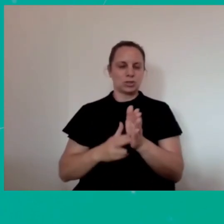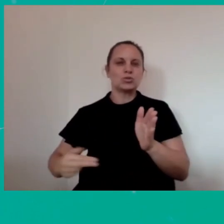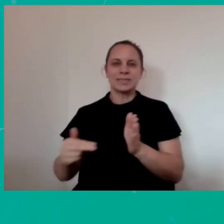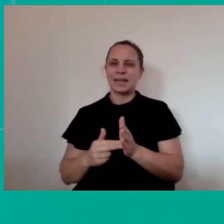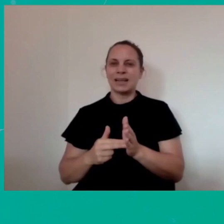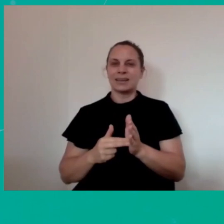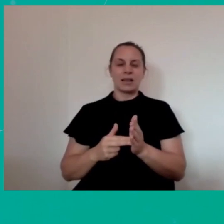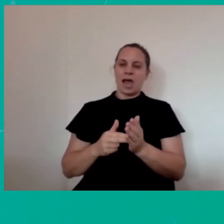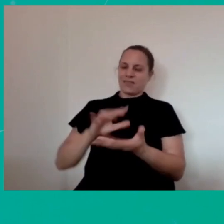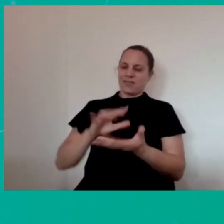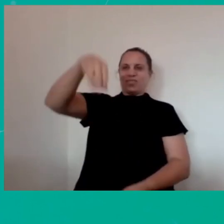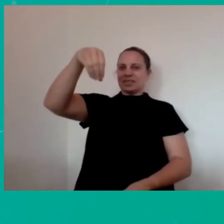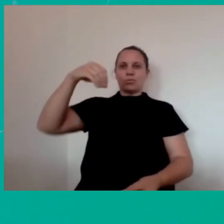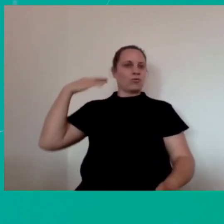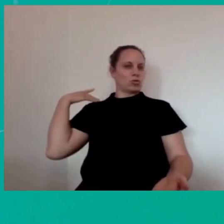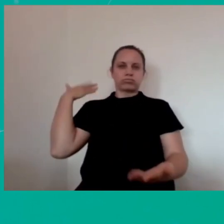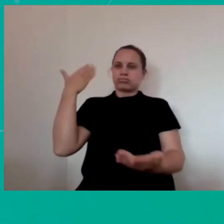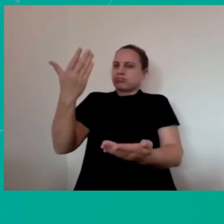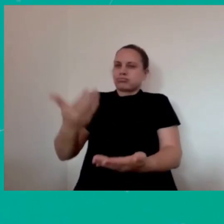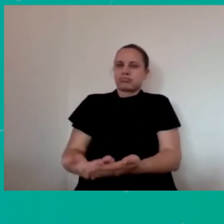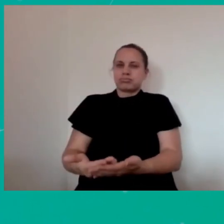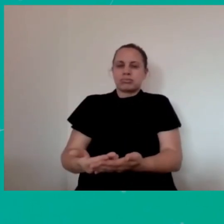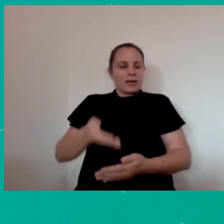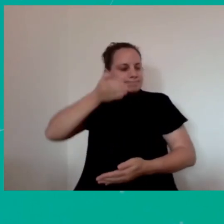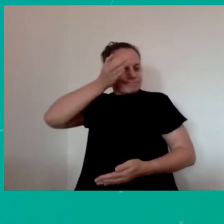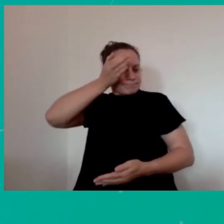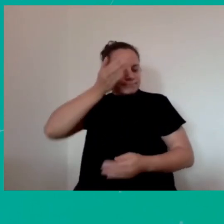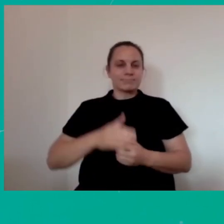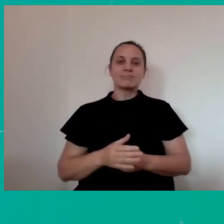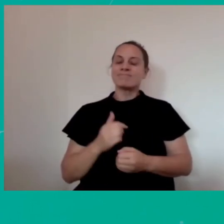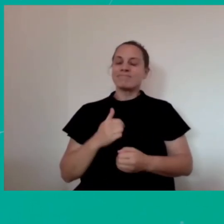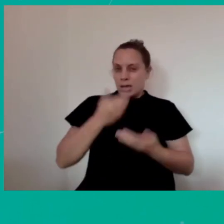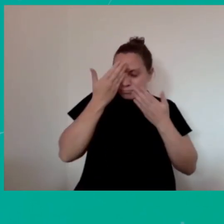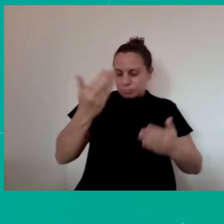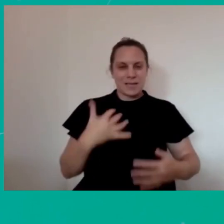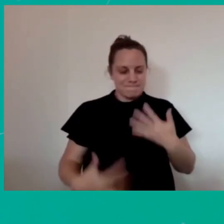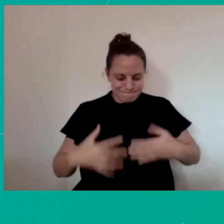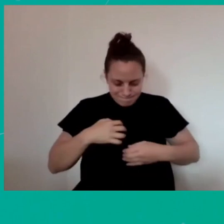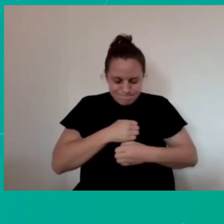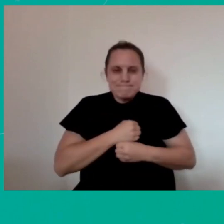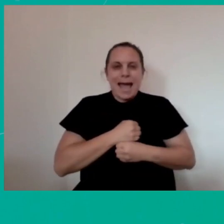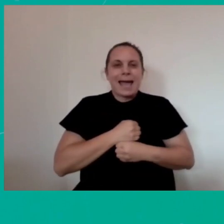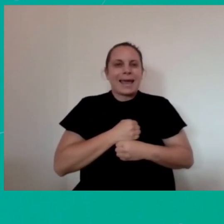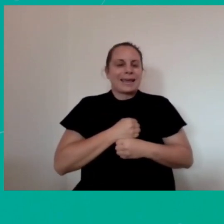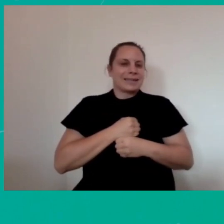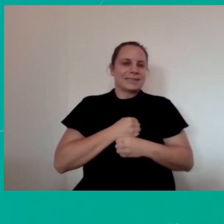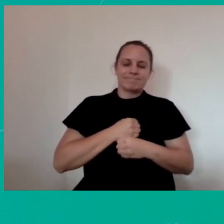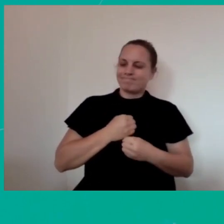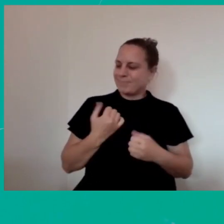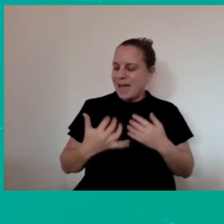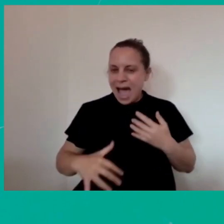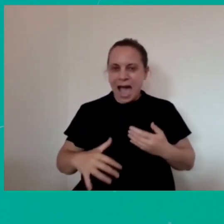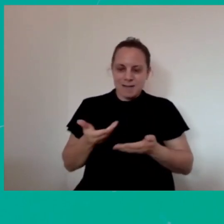too long. I acknowledge the pain and the harm done to those who have